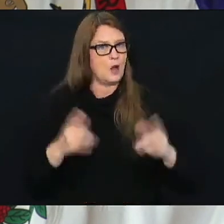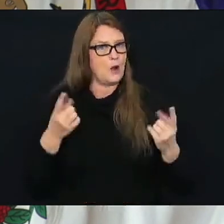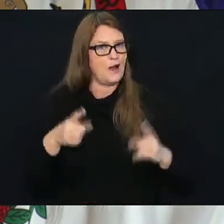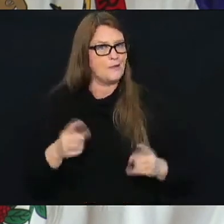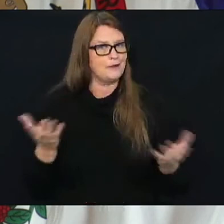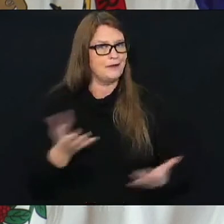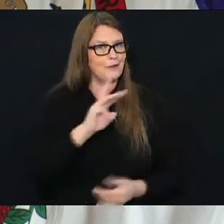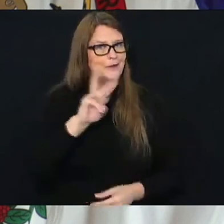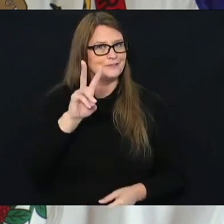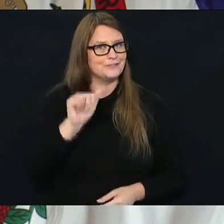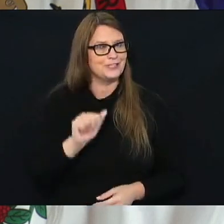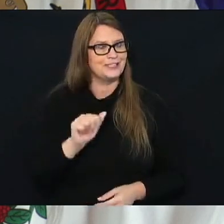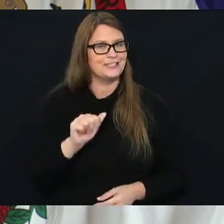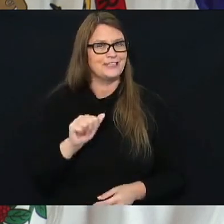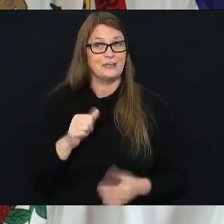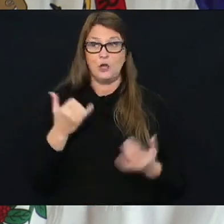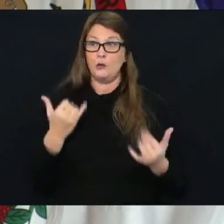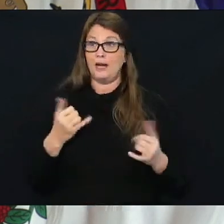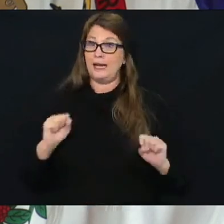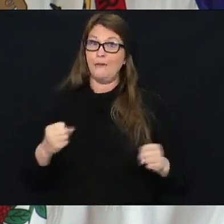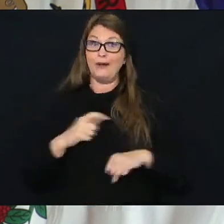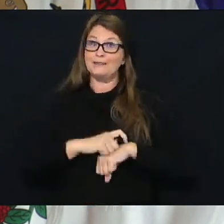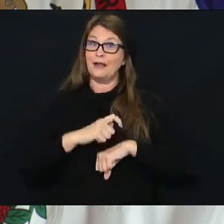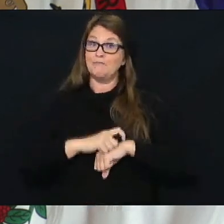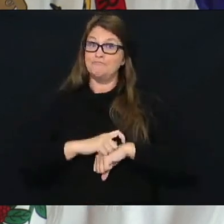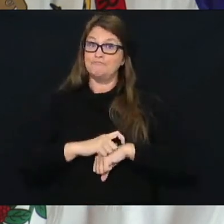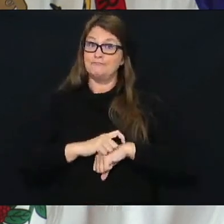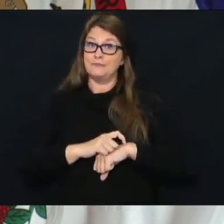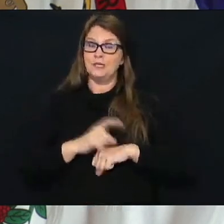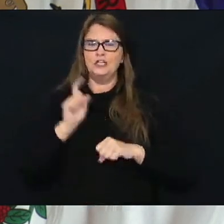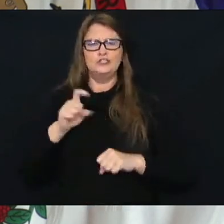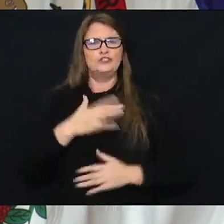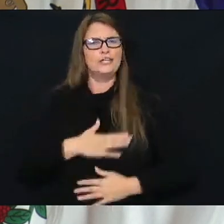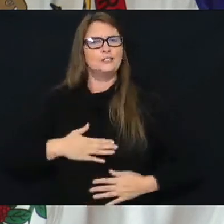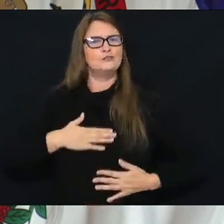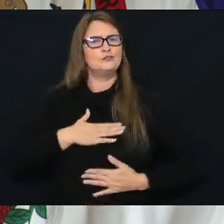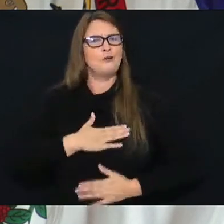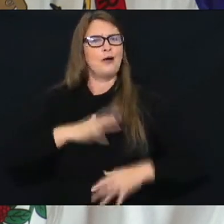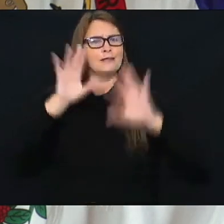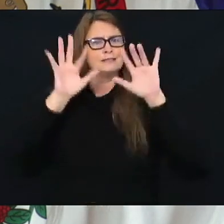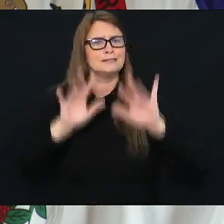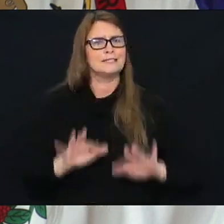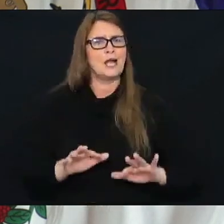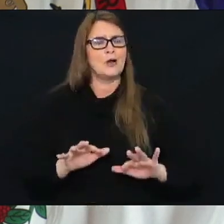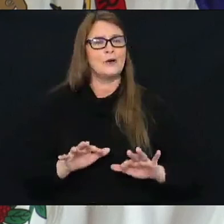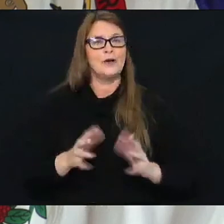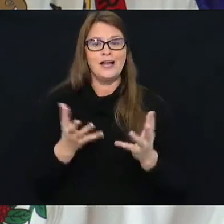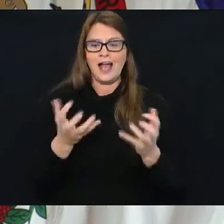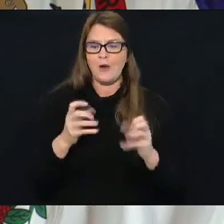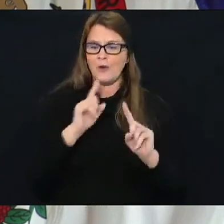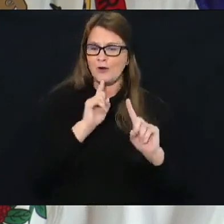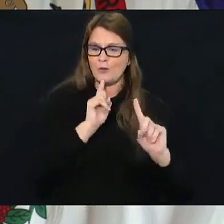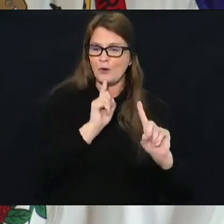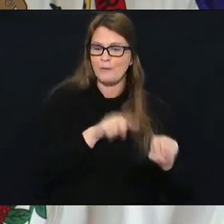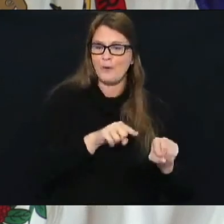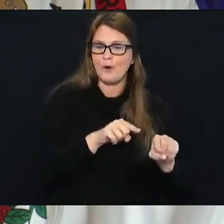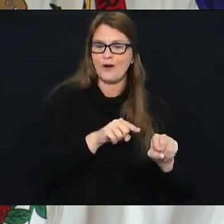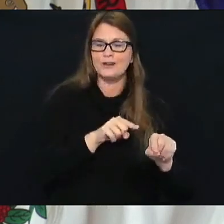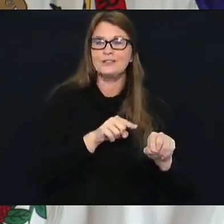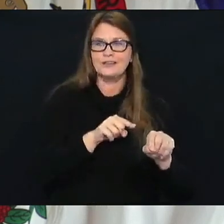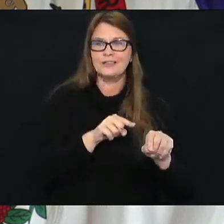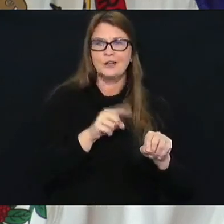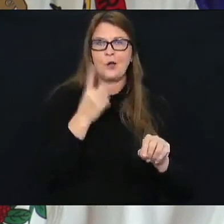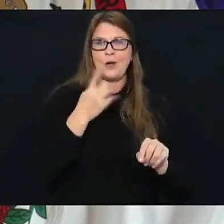and in West Virginia it's wintertime, and we should enjoy that snow. And I want to report one of